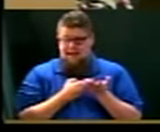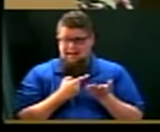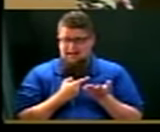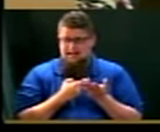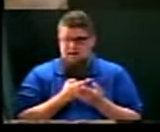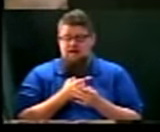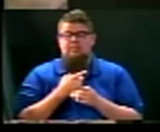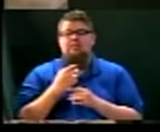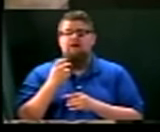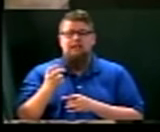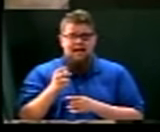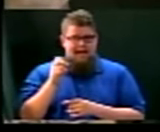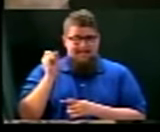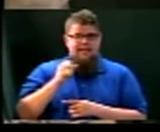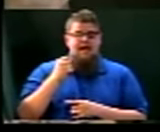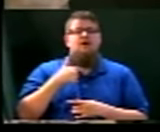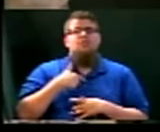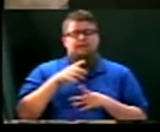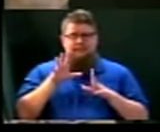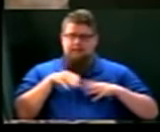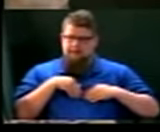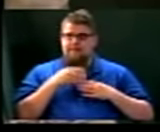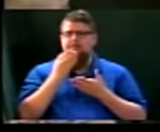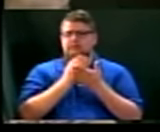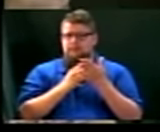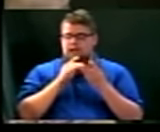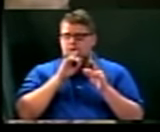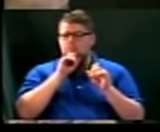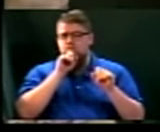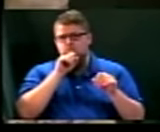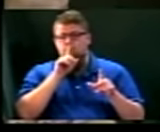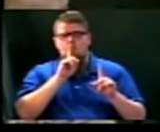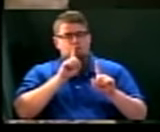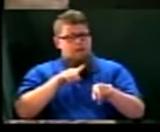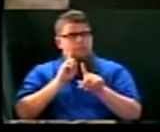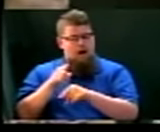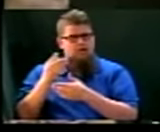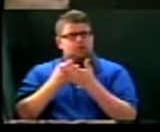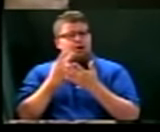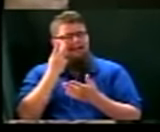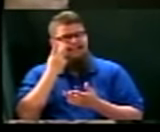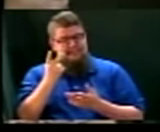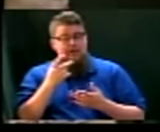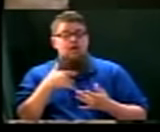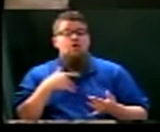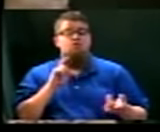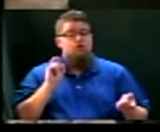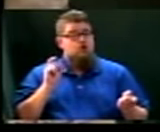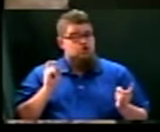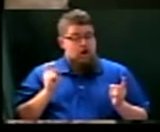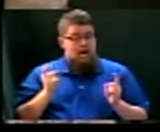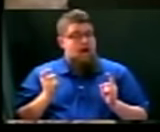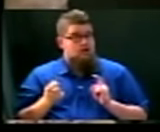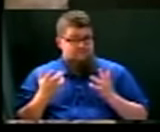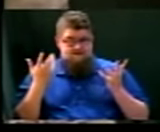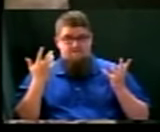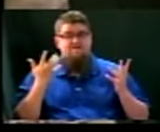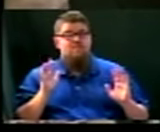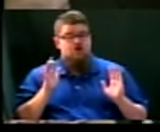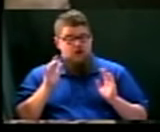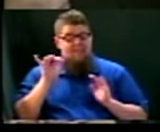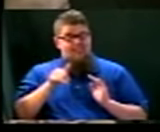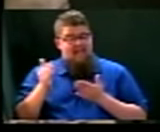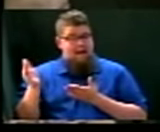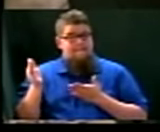We did have responses from board members about things that they wanted to see. We made those adjustments in the plan